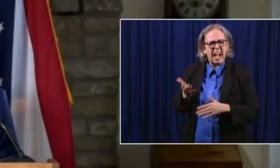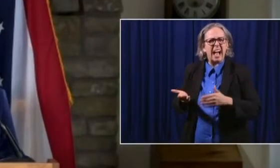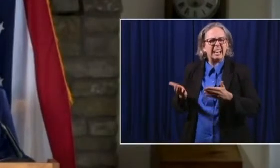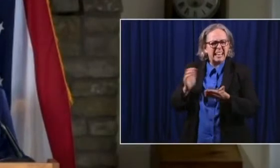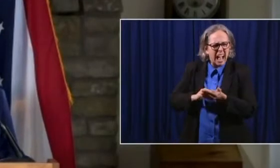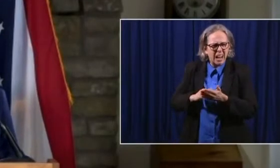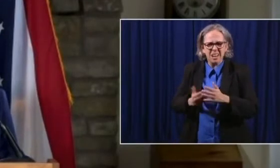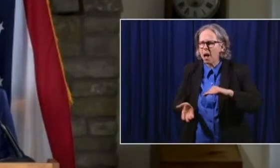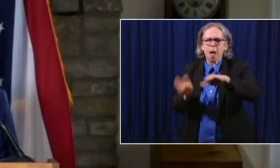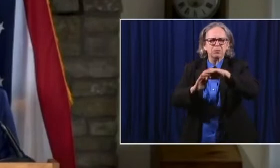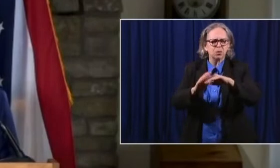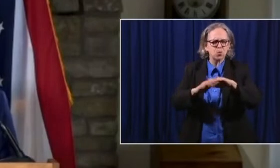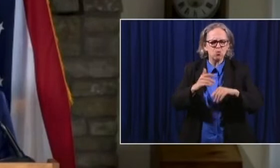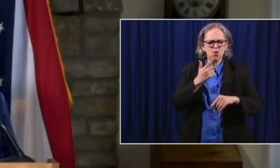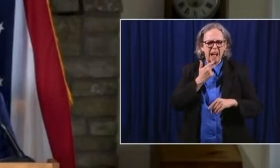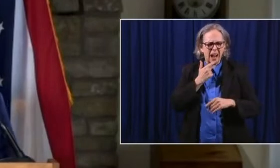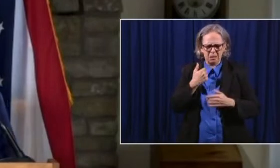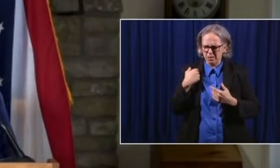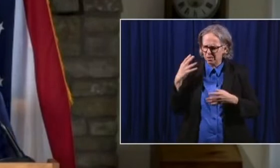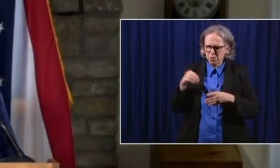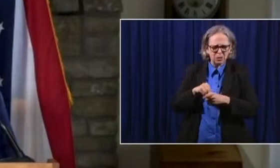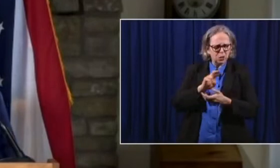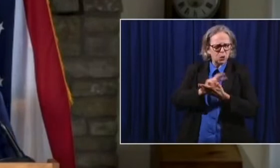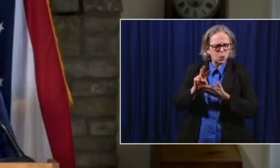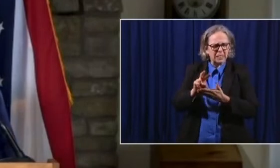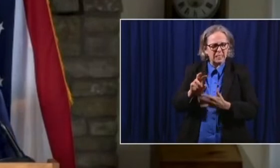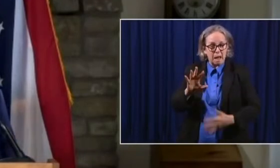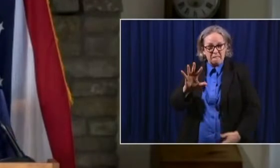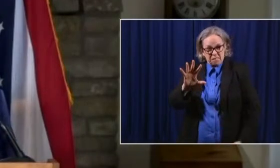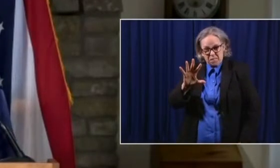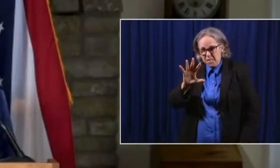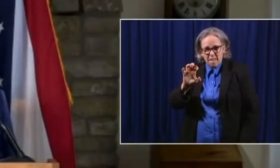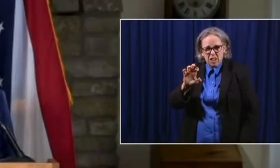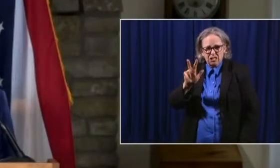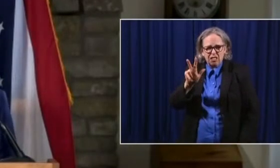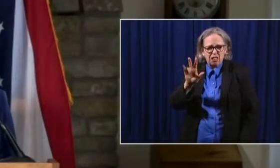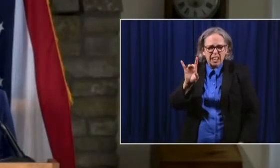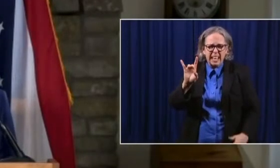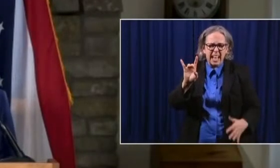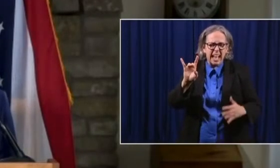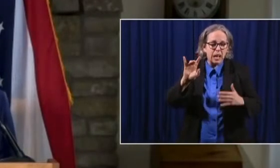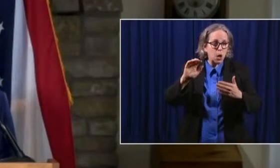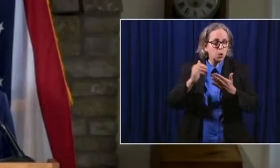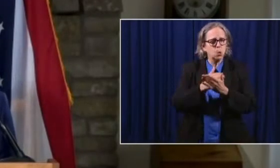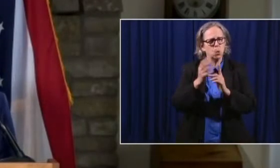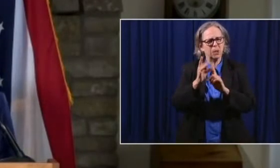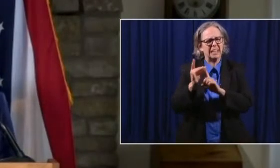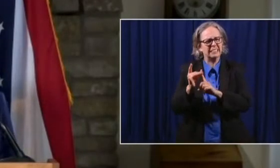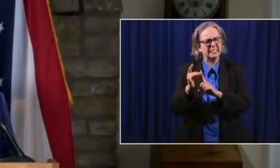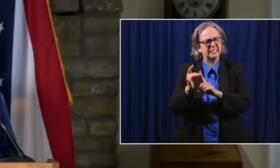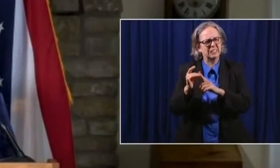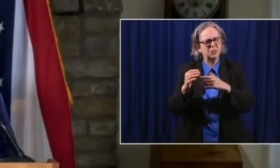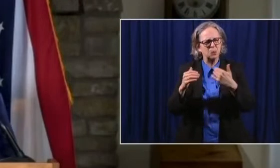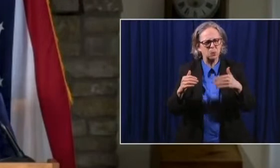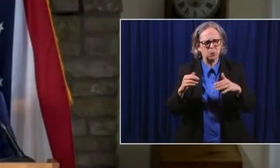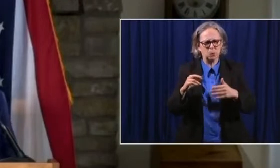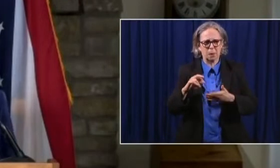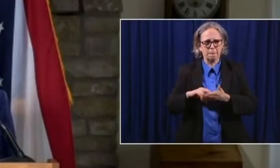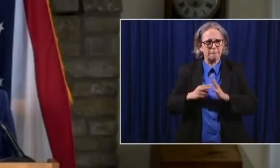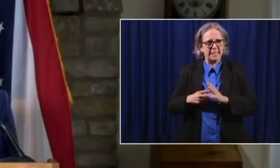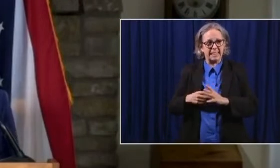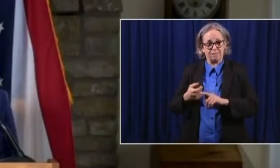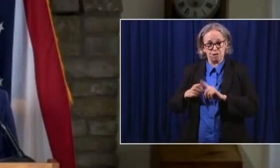538 cases during the past 2 weeks, which is 10% of their total cases. From August 16th to August